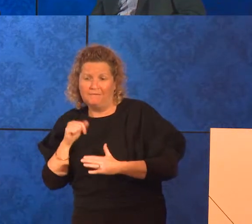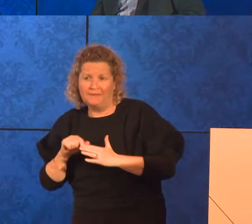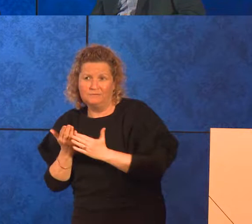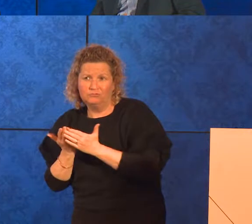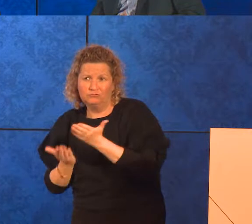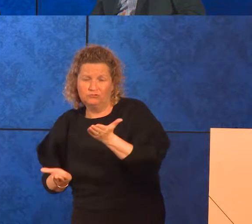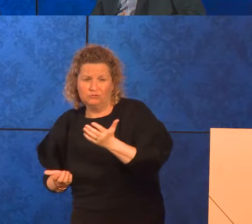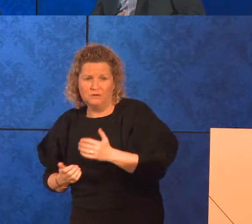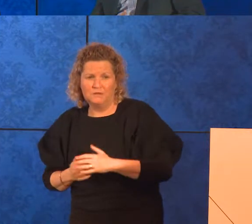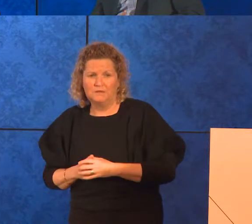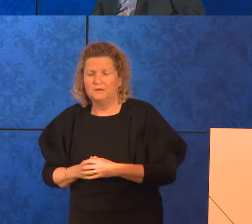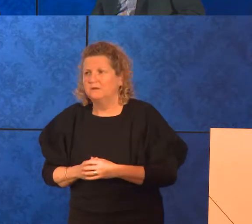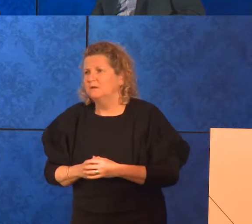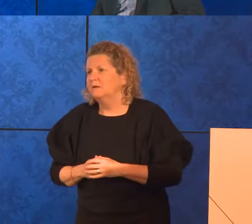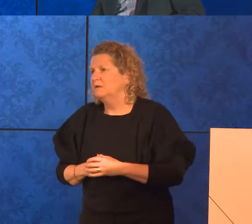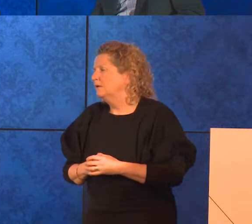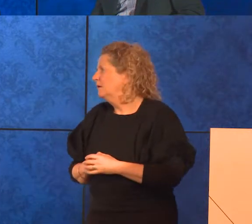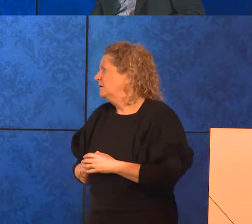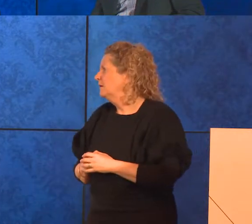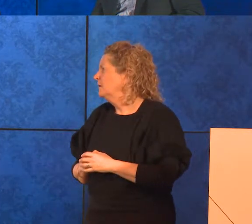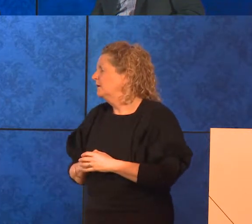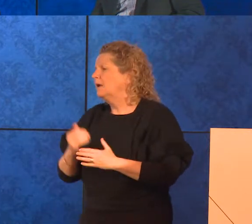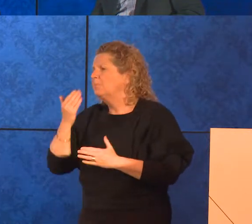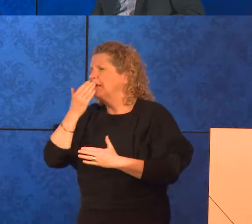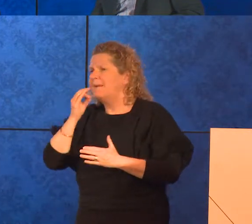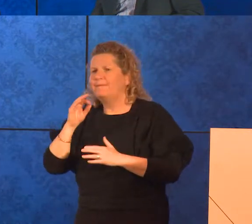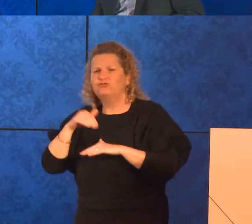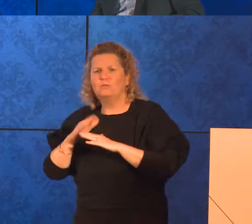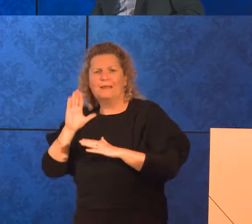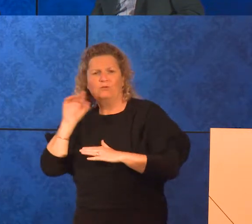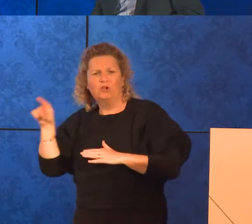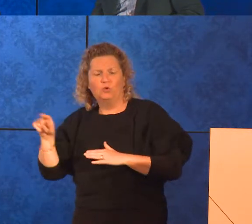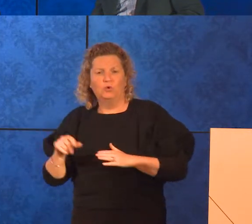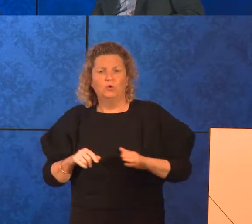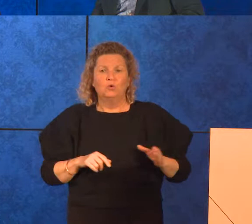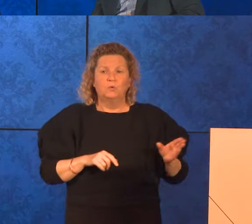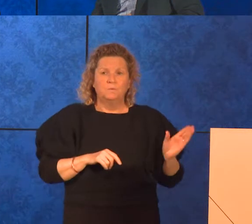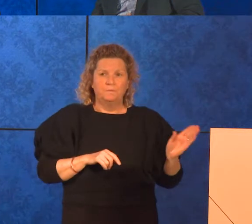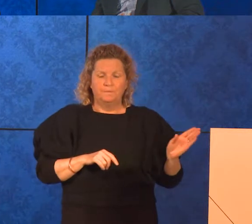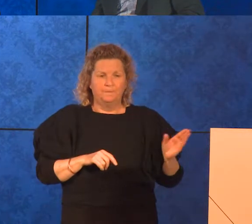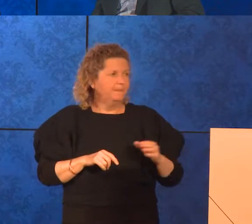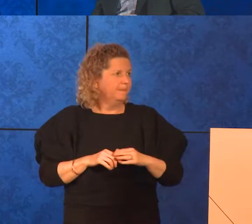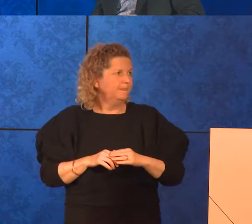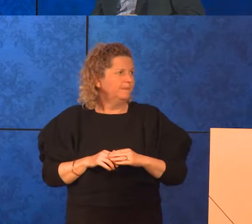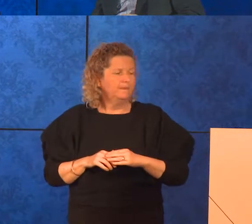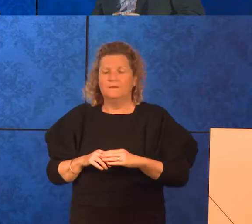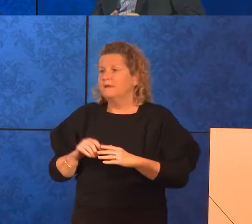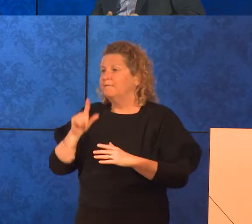So can somebody please repeat that question? I was having trouble hearing you, Greg, sorry. So if I